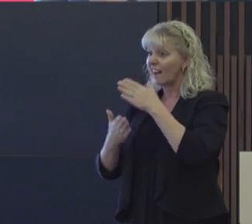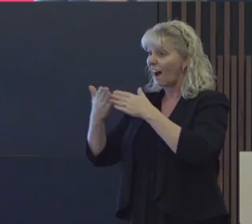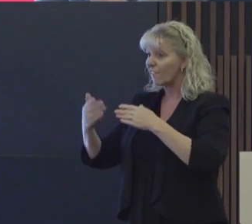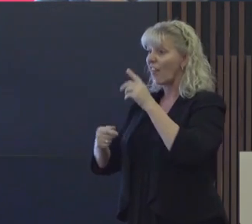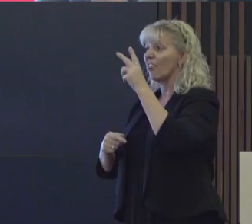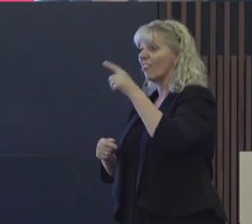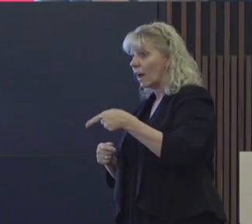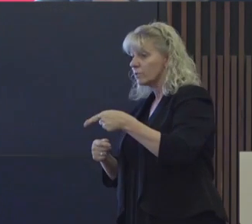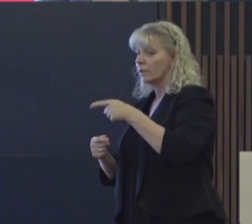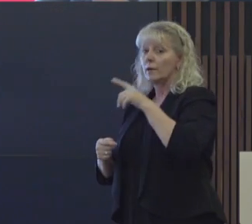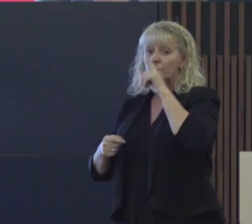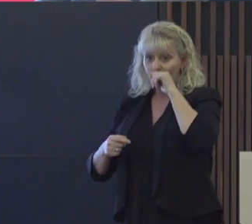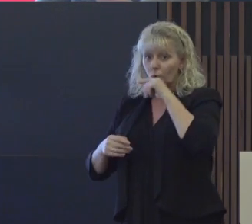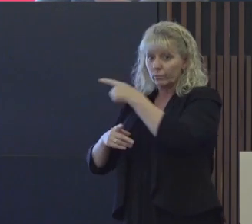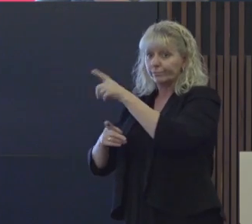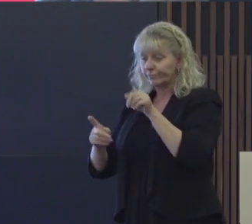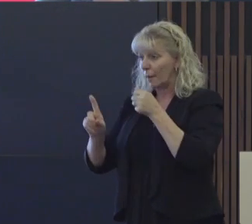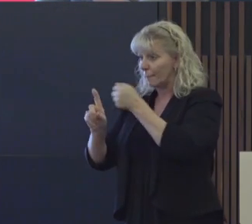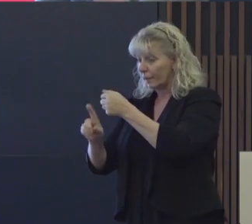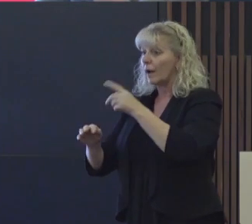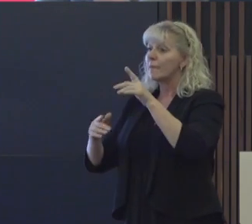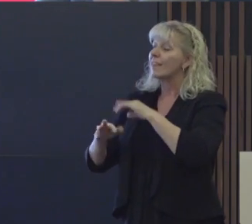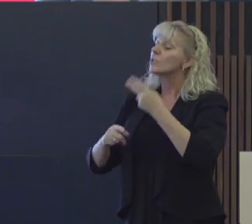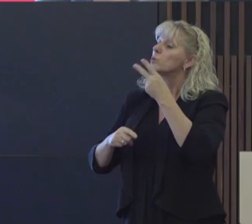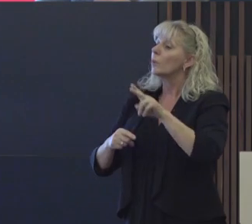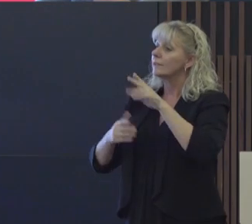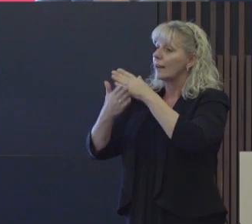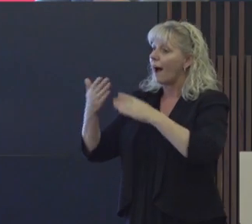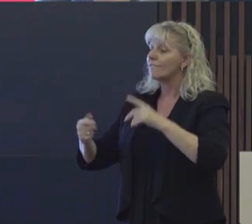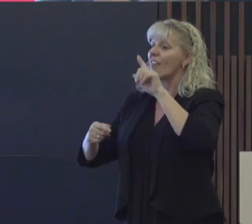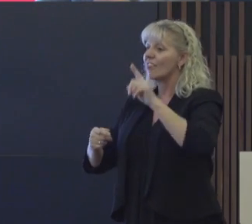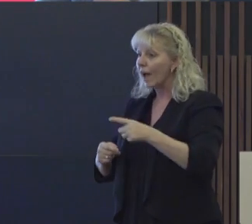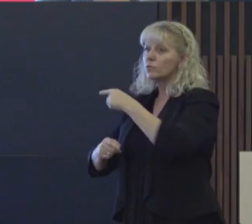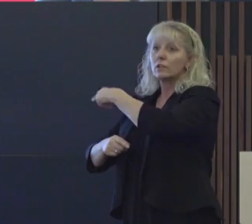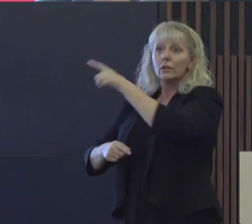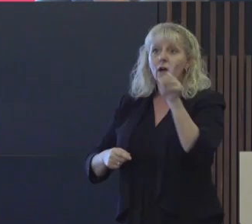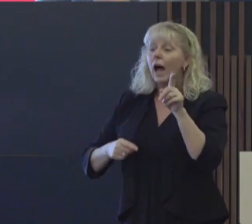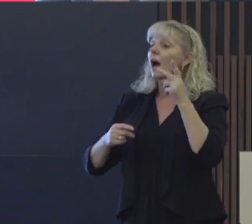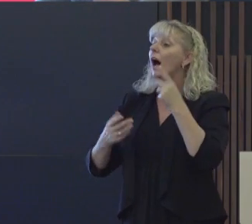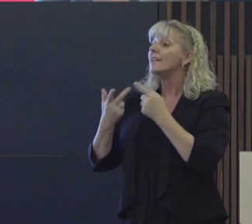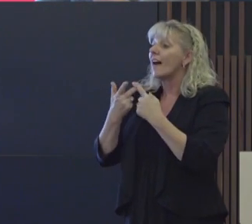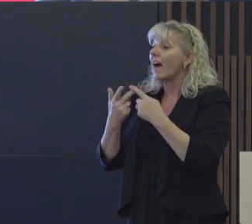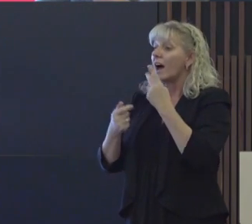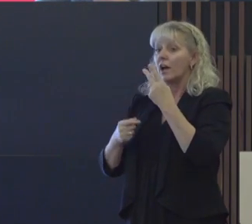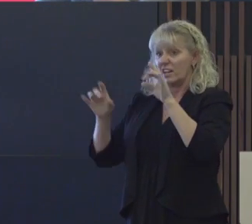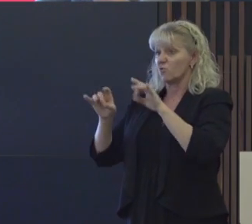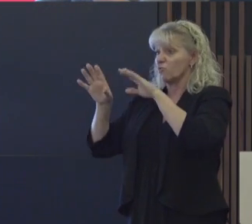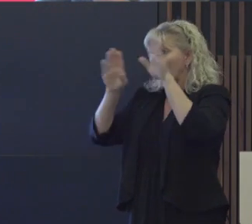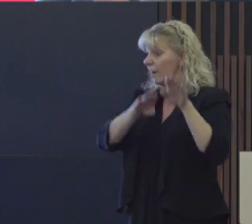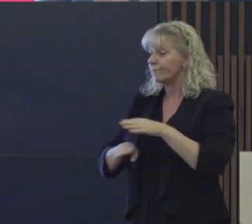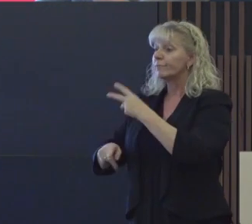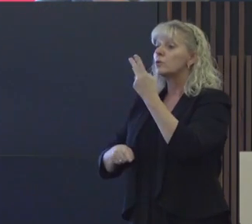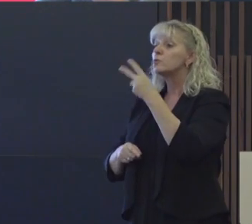around 20,500 workers in ADEs around Australia. There's another 27 tools. So there's one that is